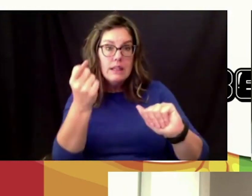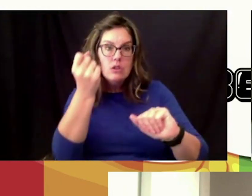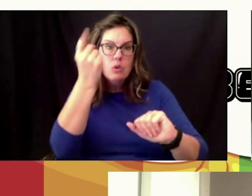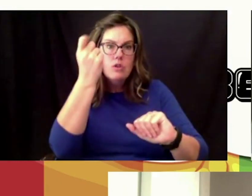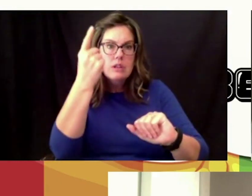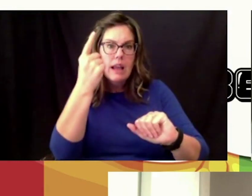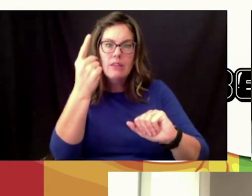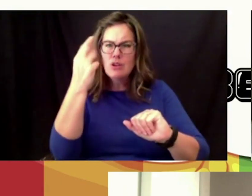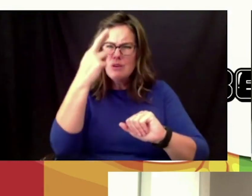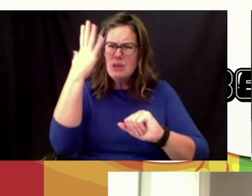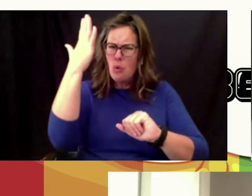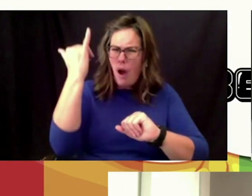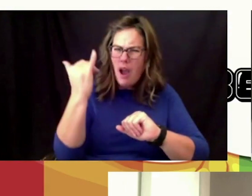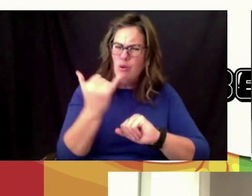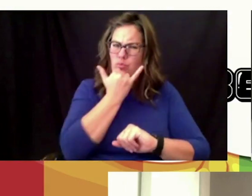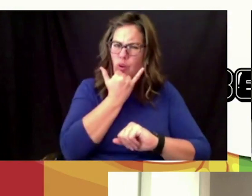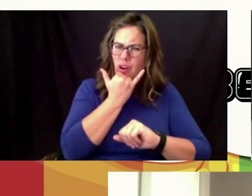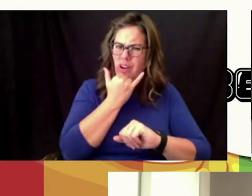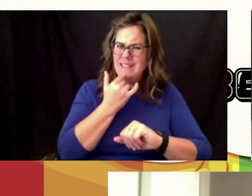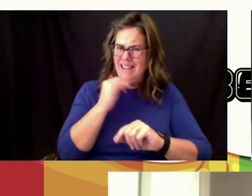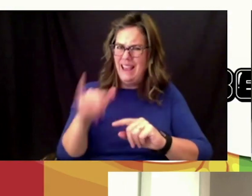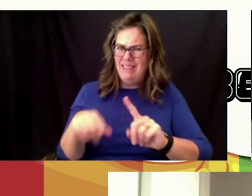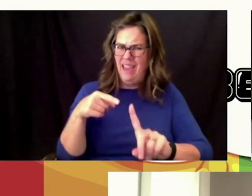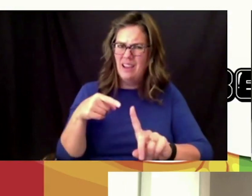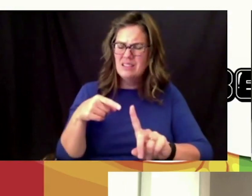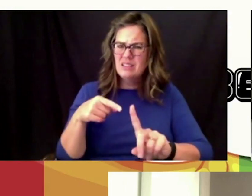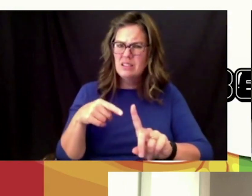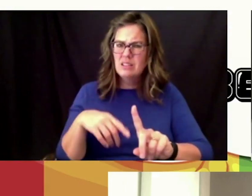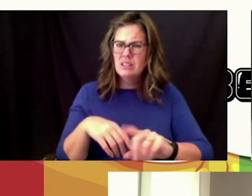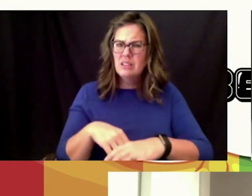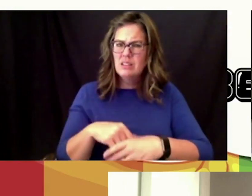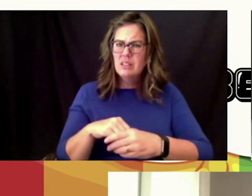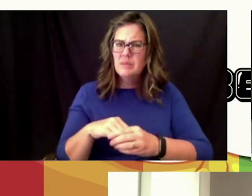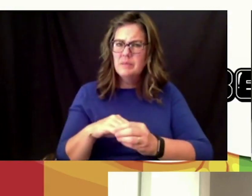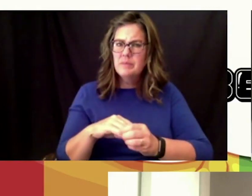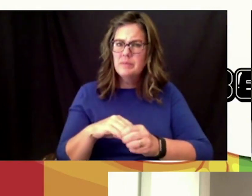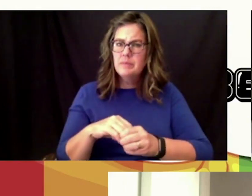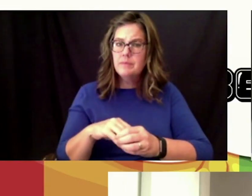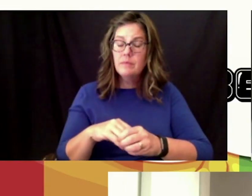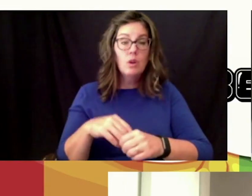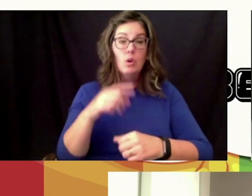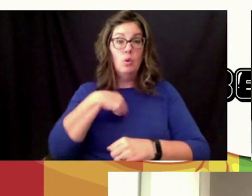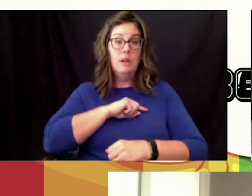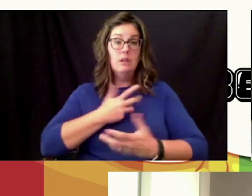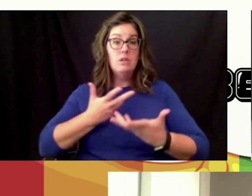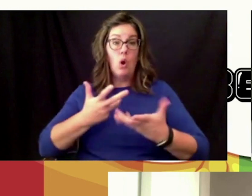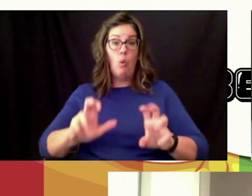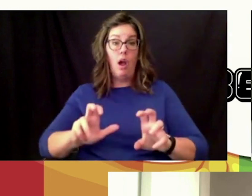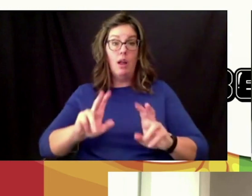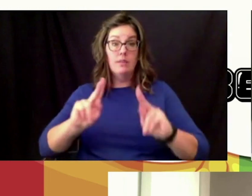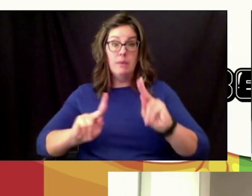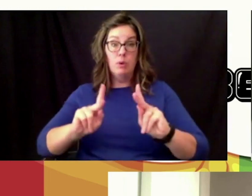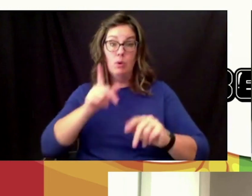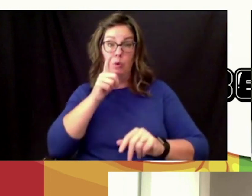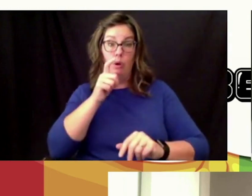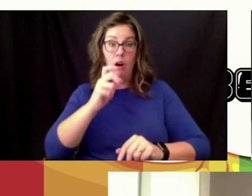you're wrong in saying this, right? Mm-hmm. We don't want the persons that are victimized by